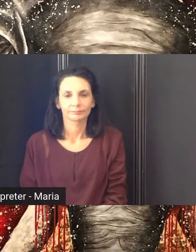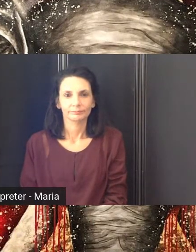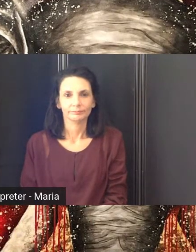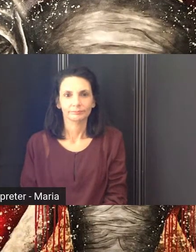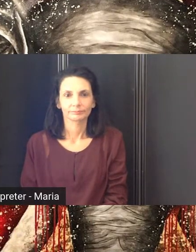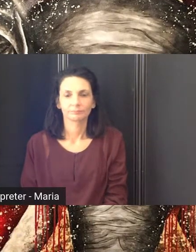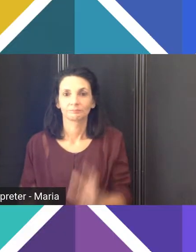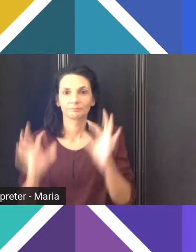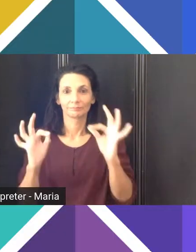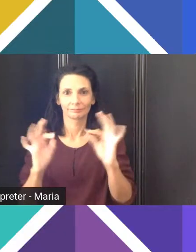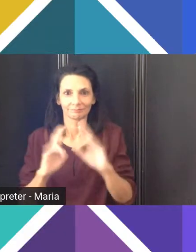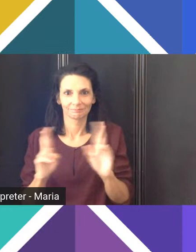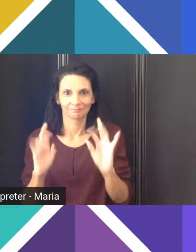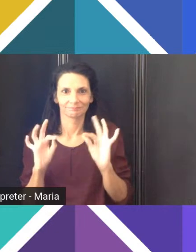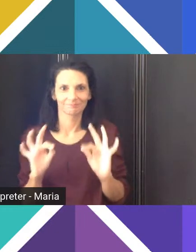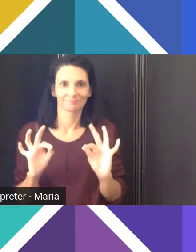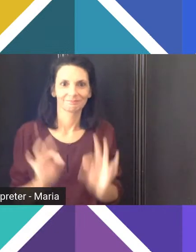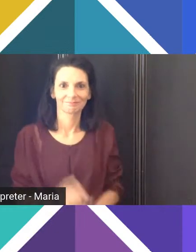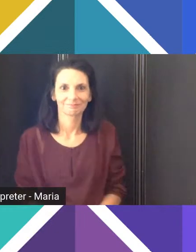Are we good to go?